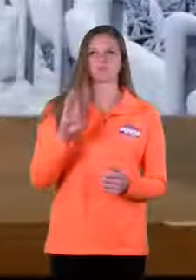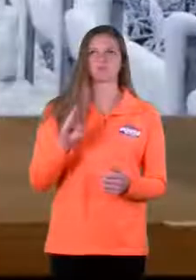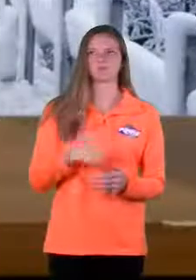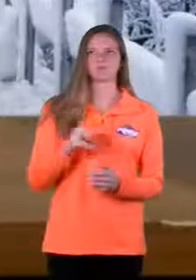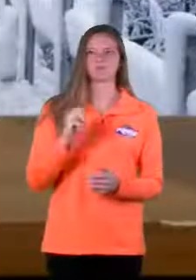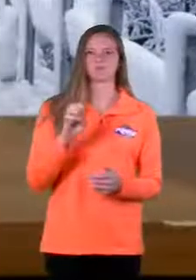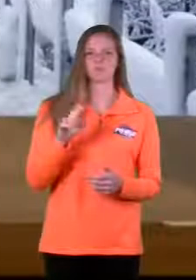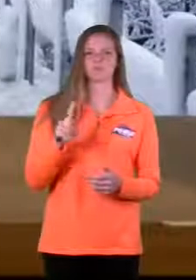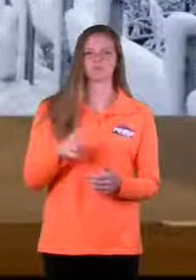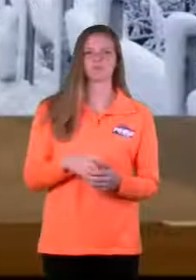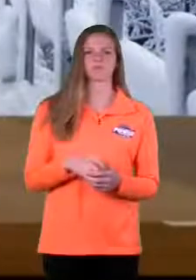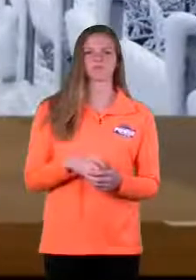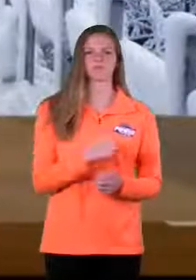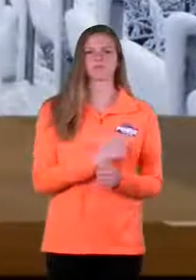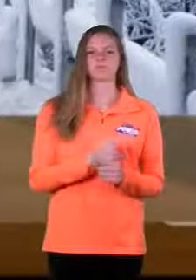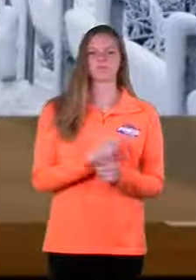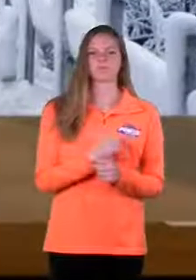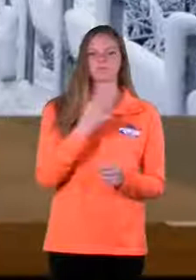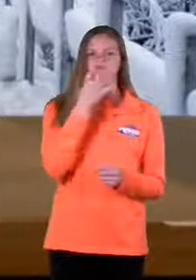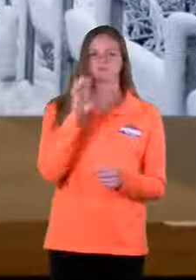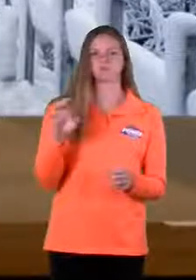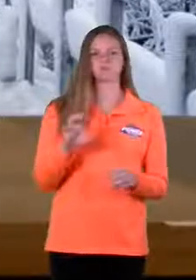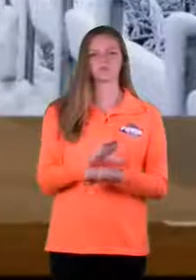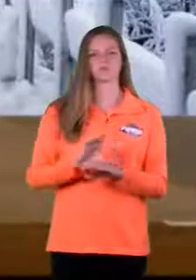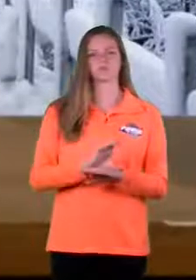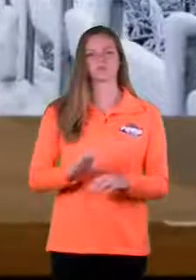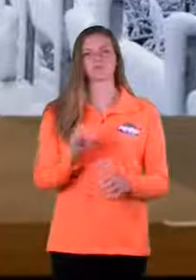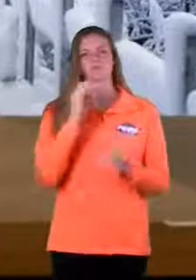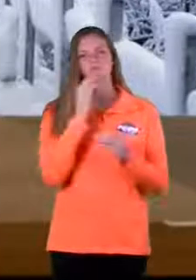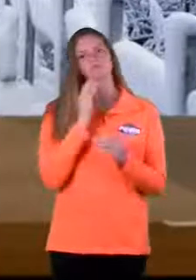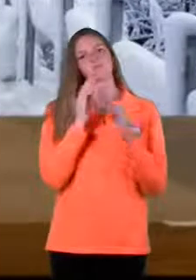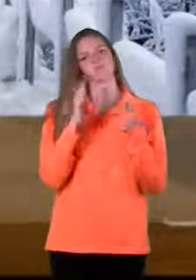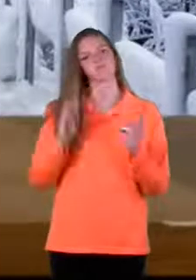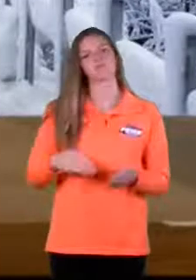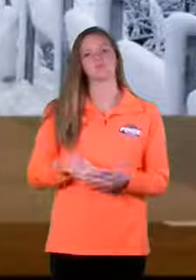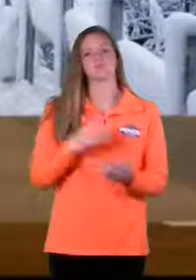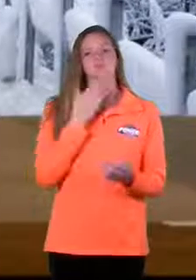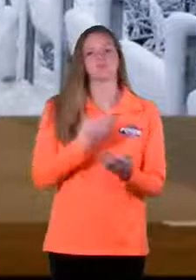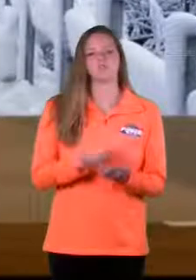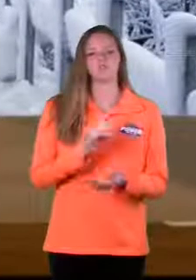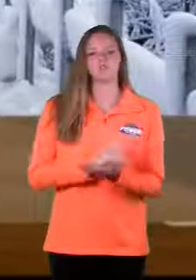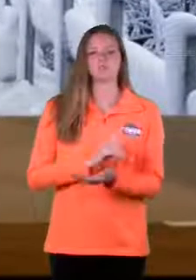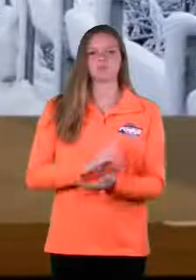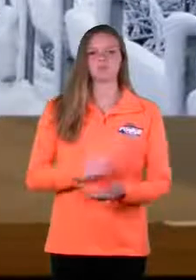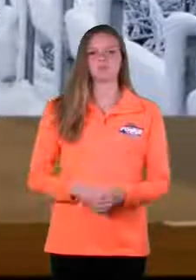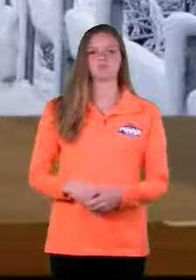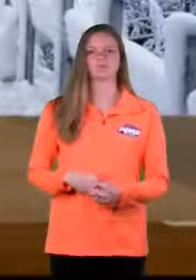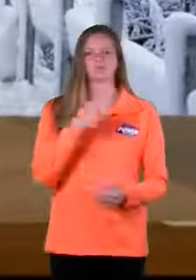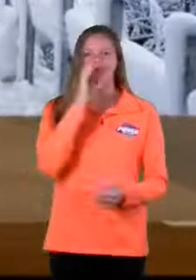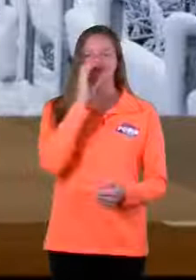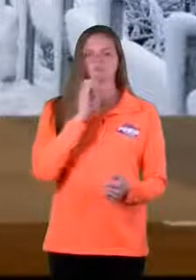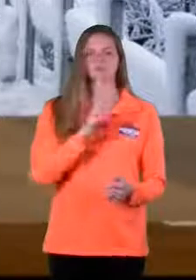Club Med will be holding Hot Cocoa House on Monday, January 29th. We will be watching The Good Doctor, and there will be plenty of hot chocolate and snacks.